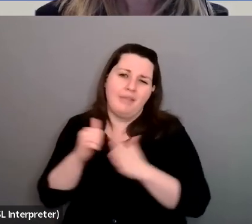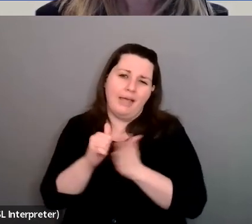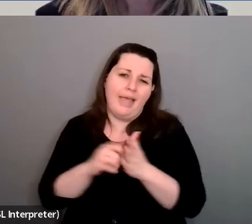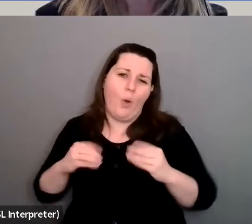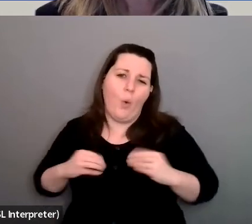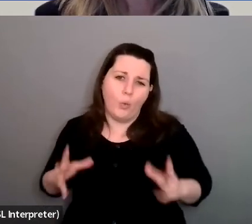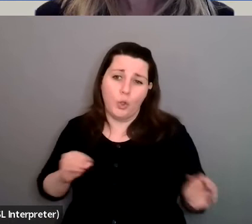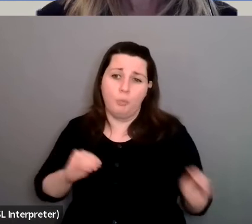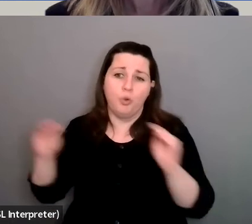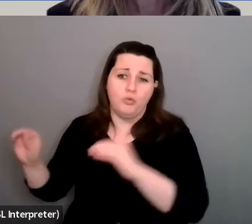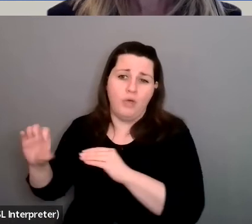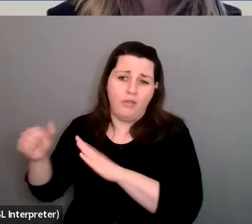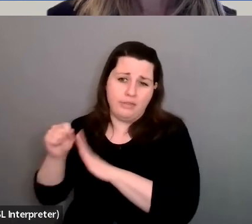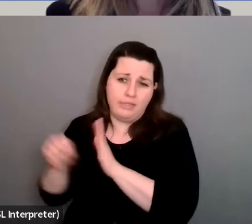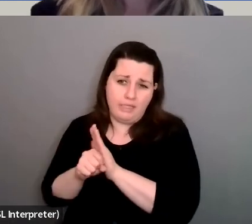of state.